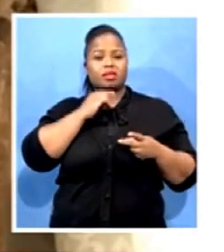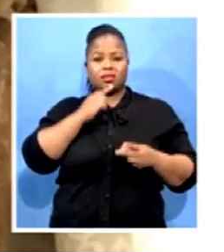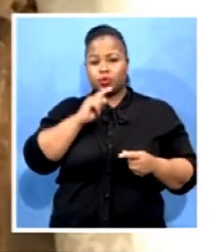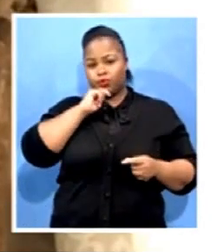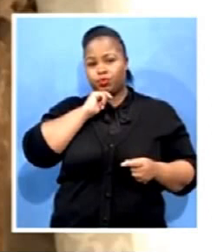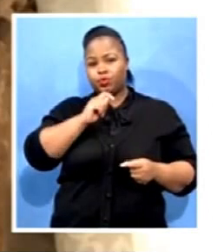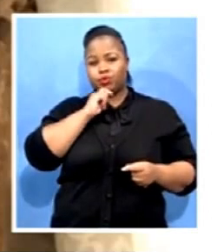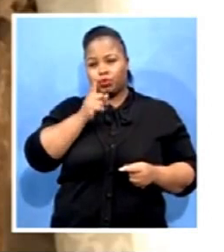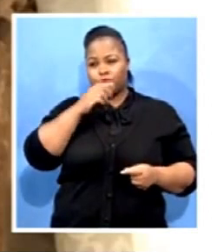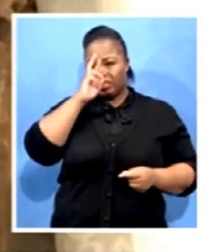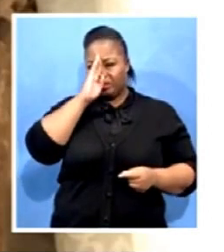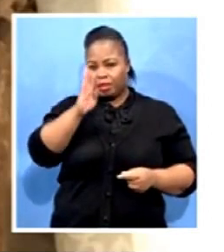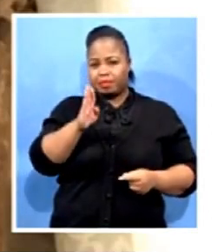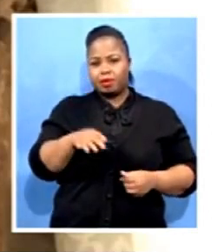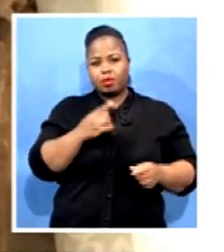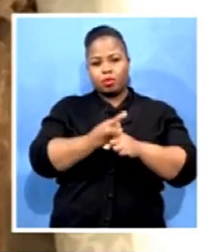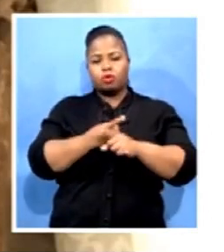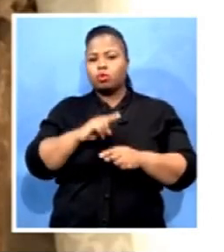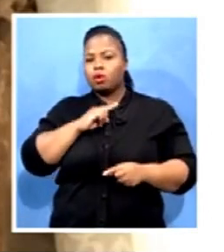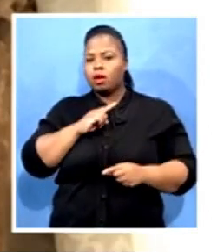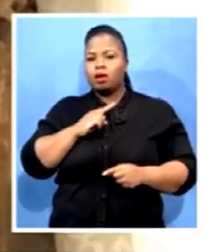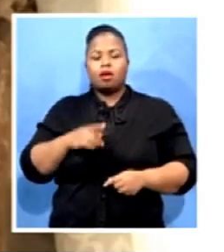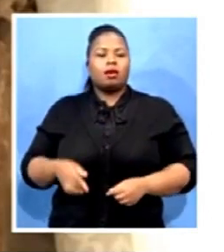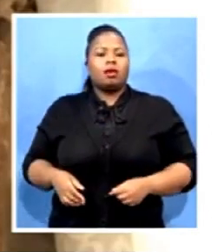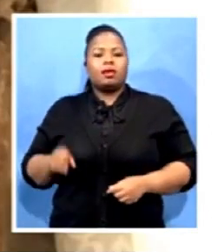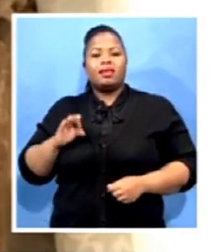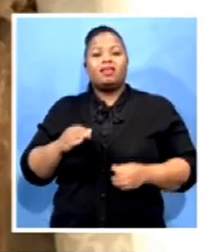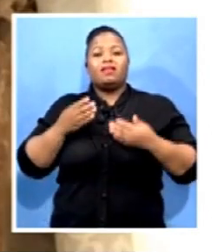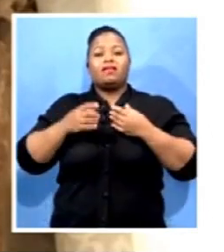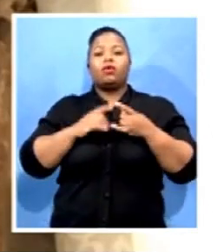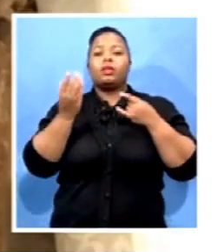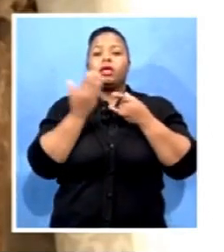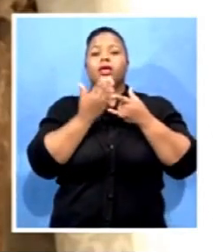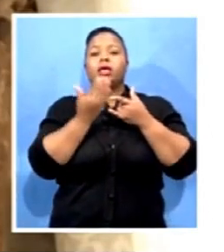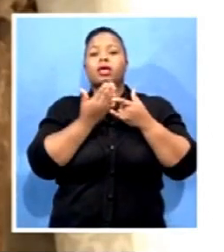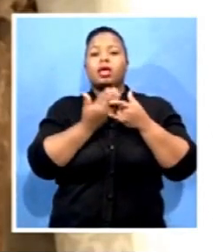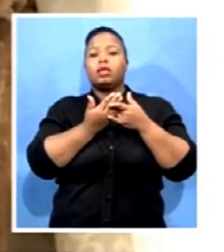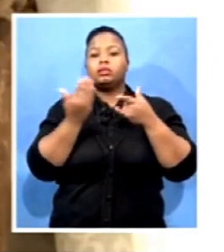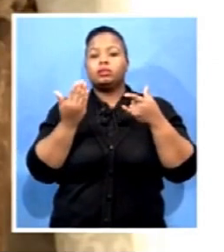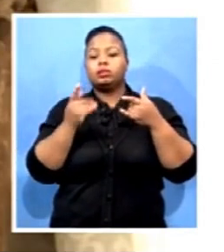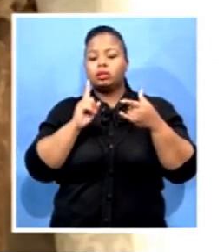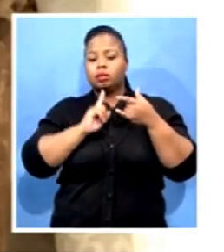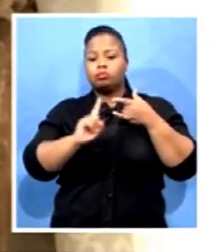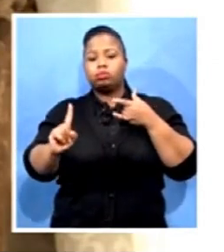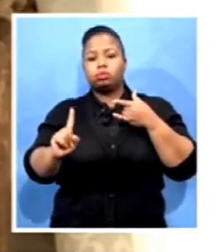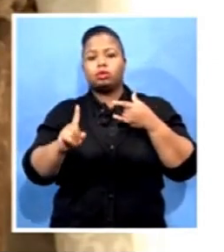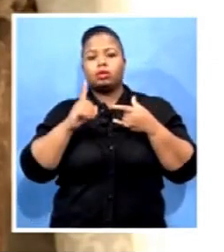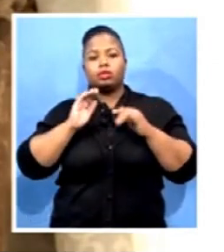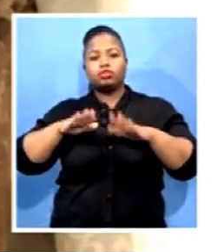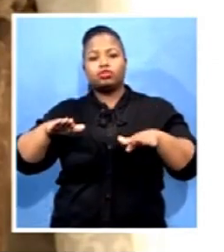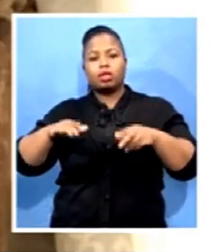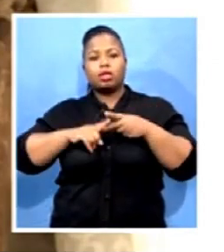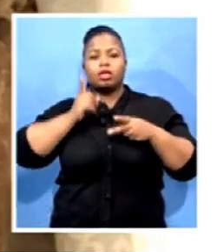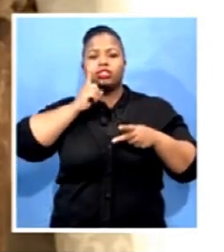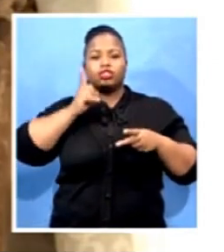non-negotiables. When you get into a gate, all learners, all educators, and everyone who comes into the school will have to go through the screening